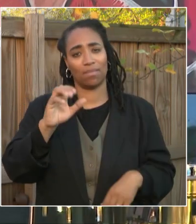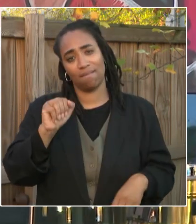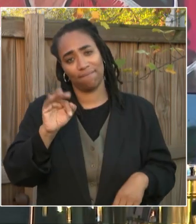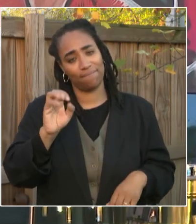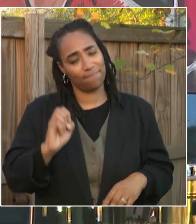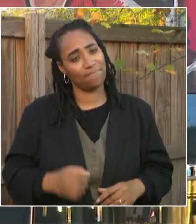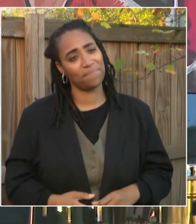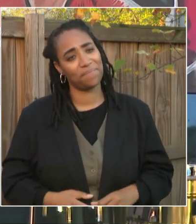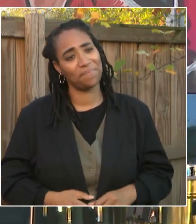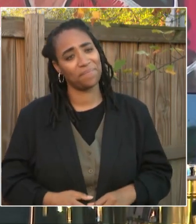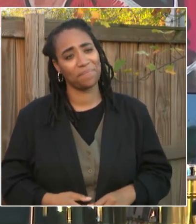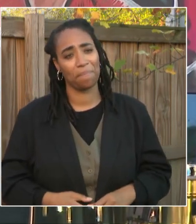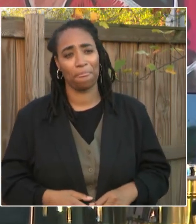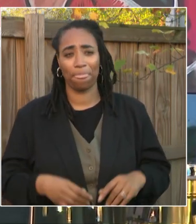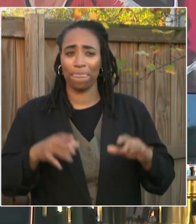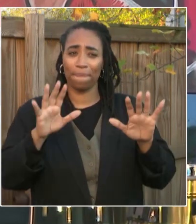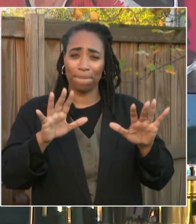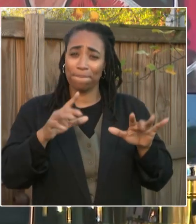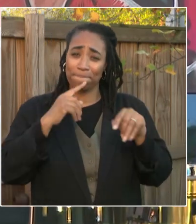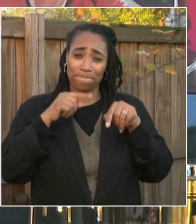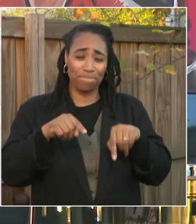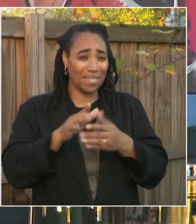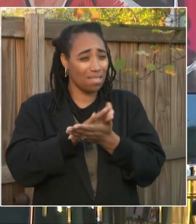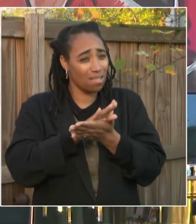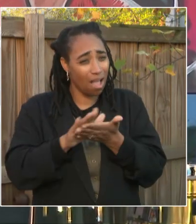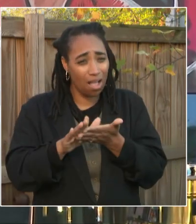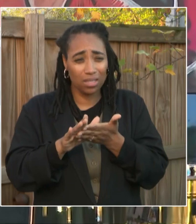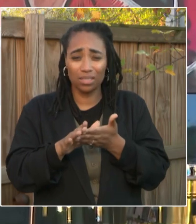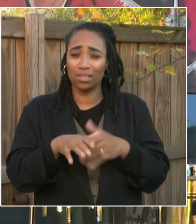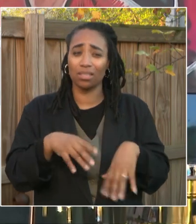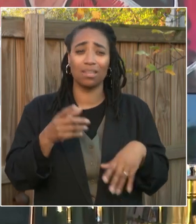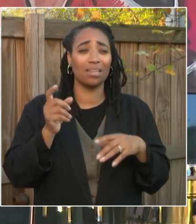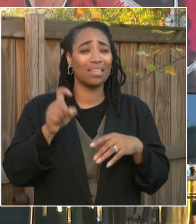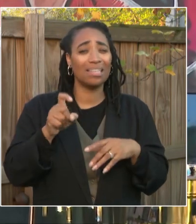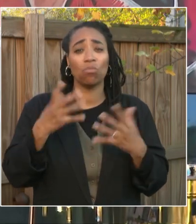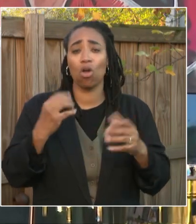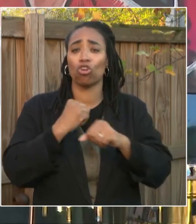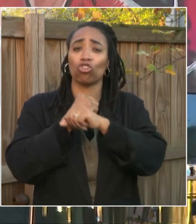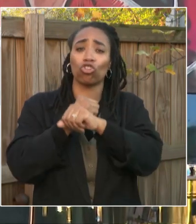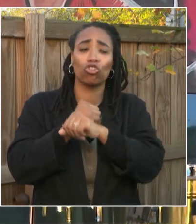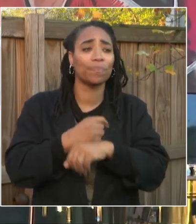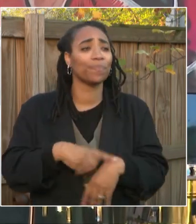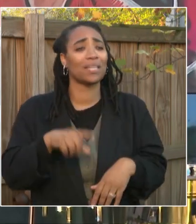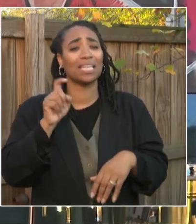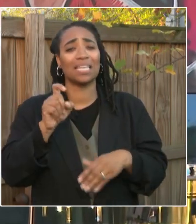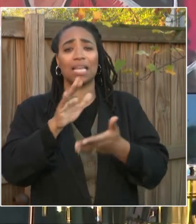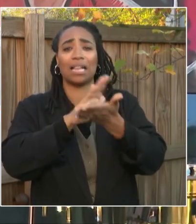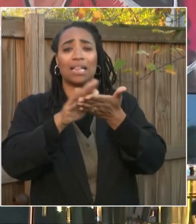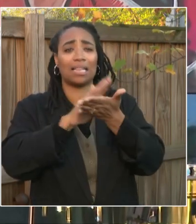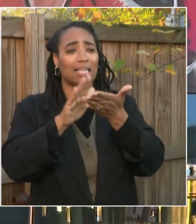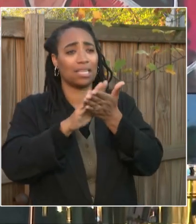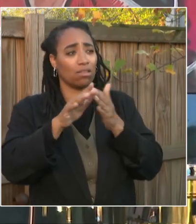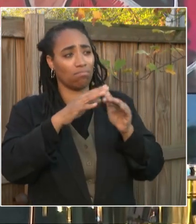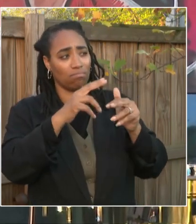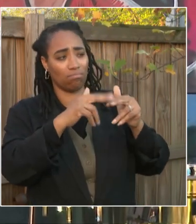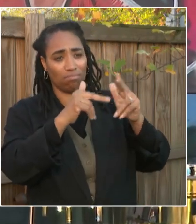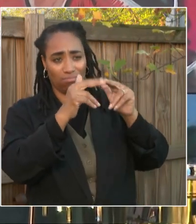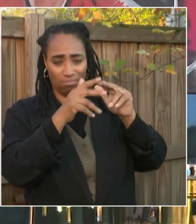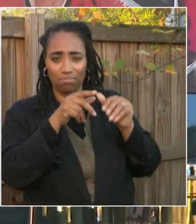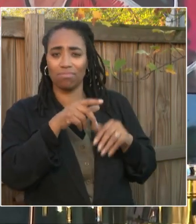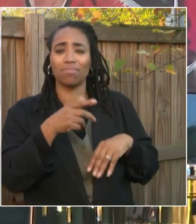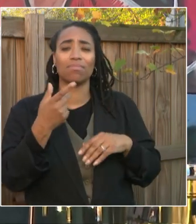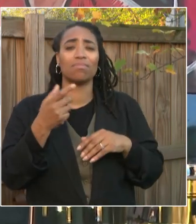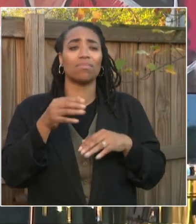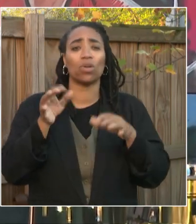guess what? You got to have a security person. You got to have somebody clean up every day. You got to have the curators. Now they can't be here every